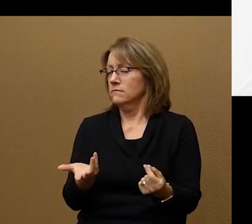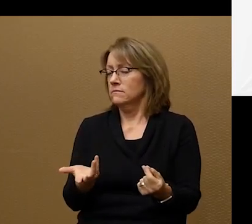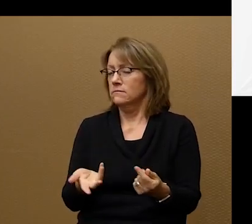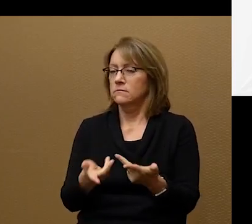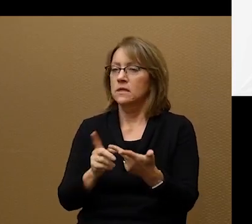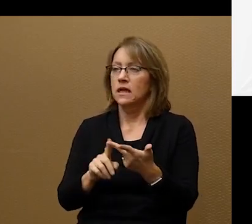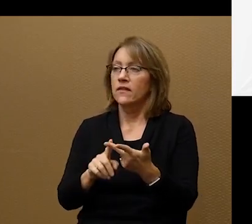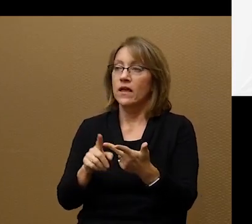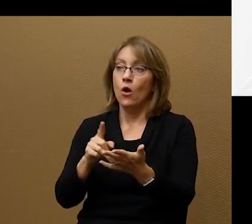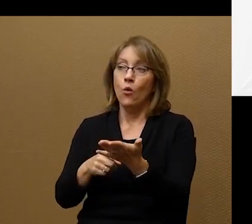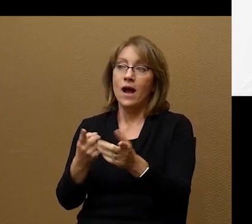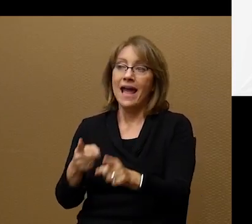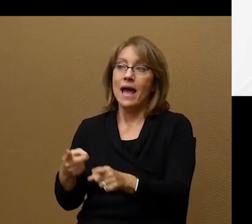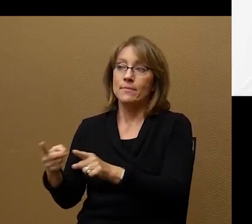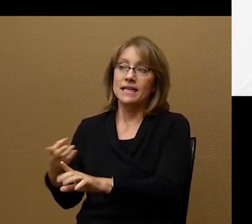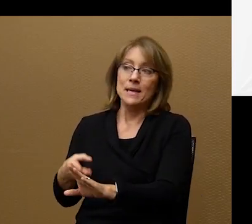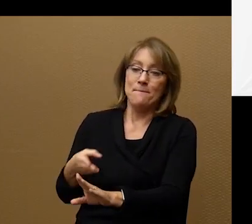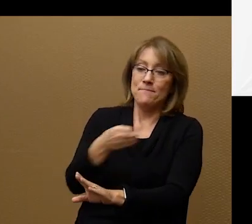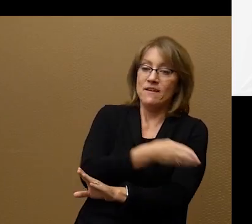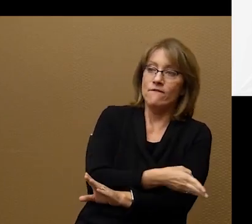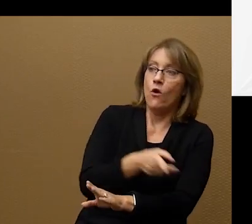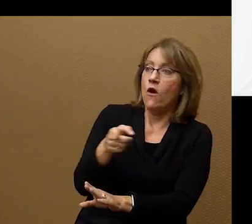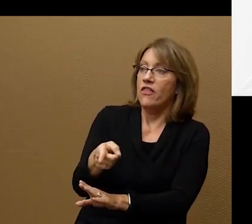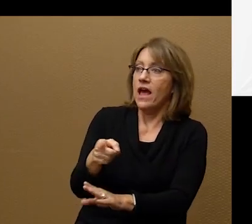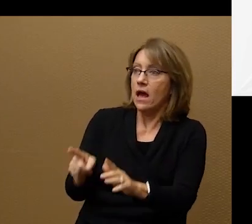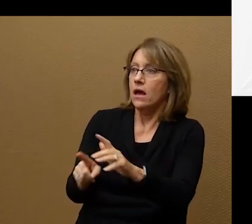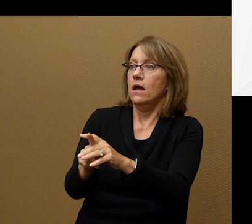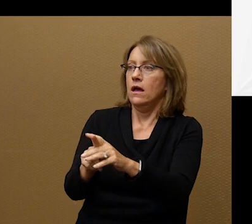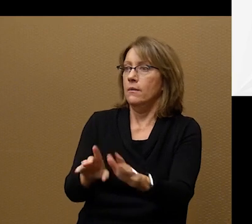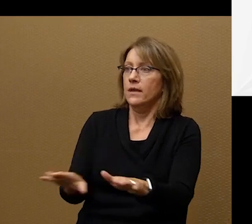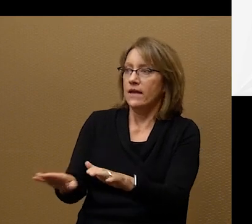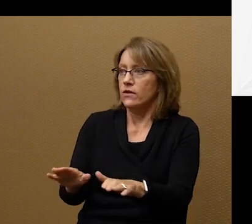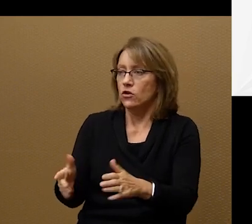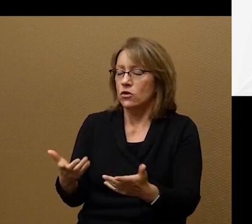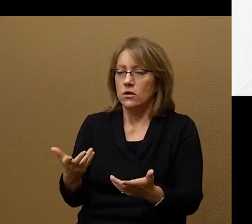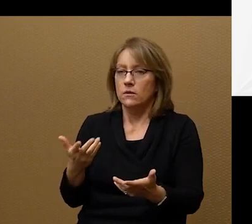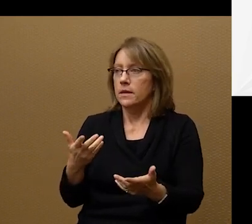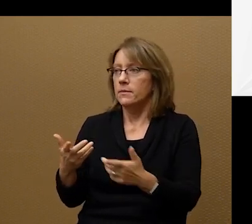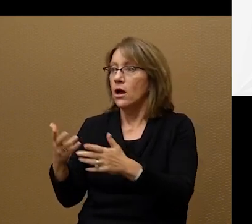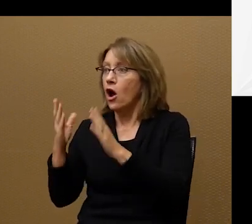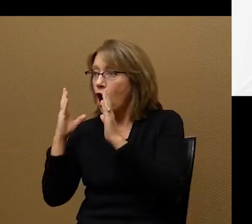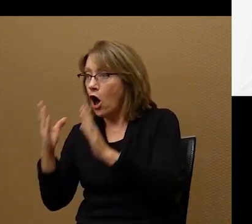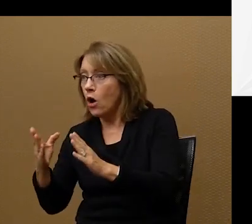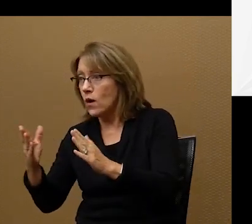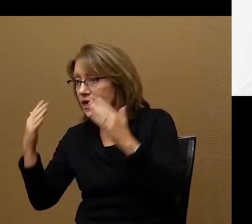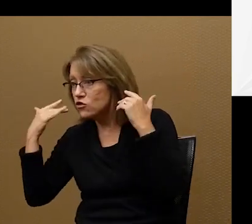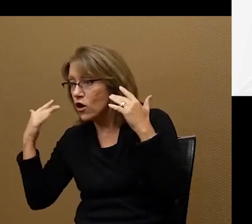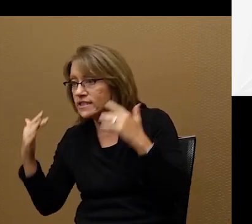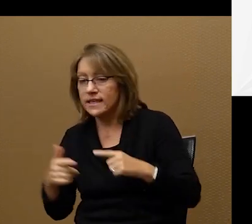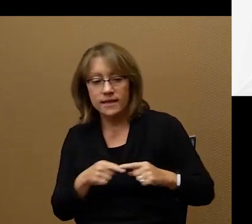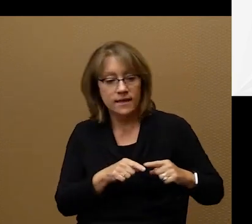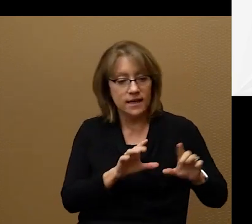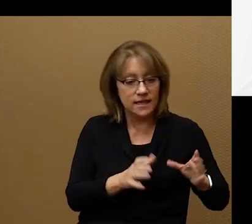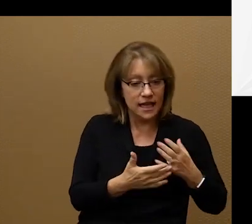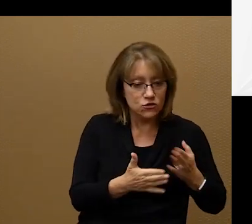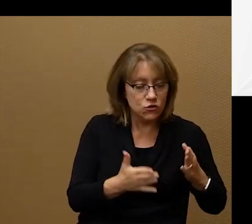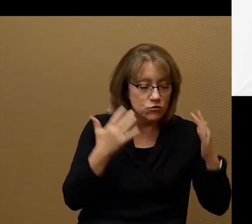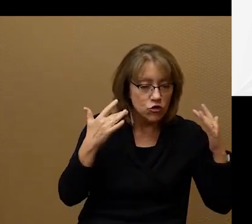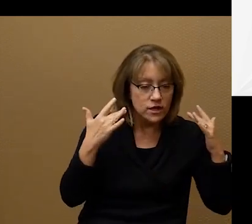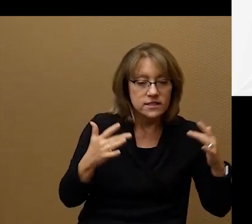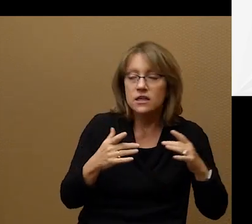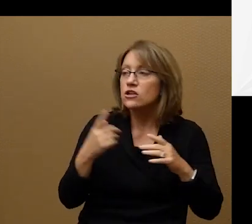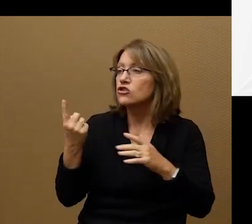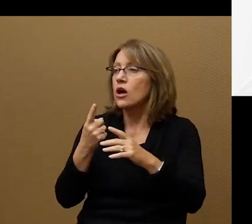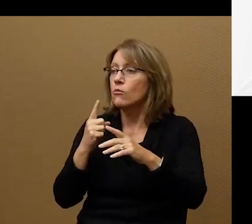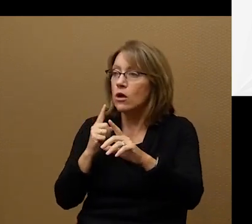the antecedents, what was happening right before. Was the hallway noisy? Was the classroom noisy? Was someone bumping